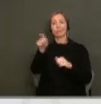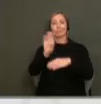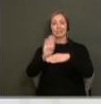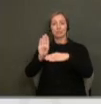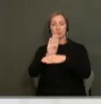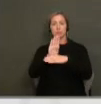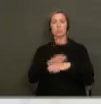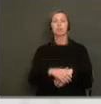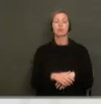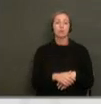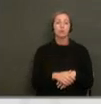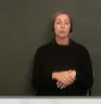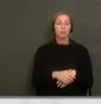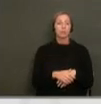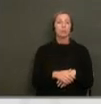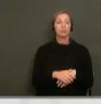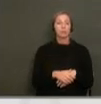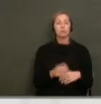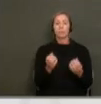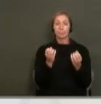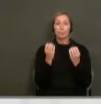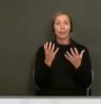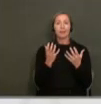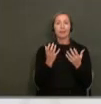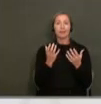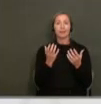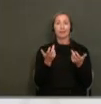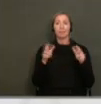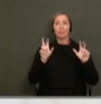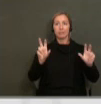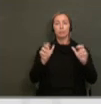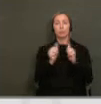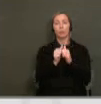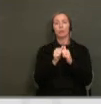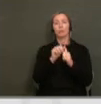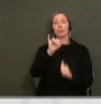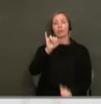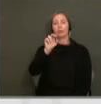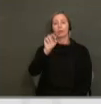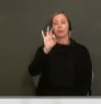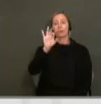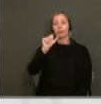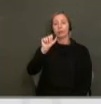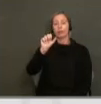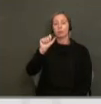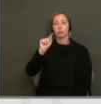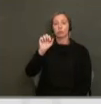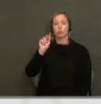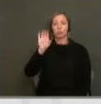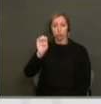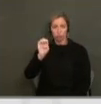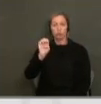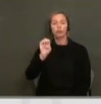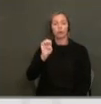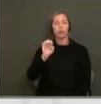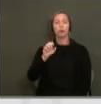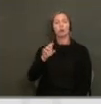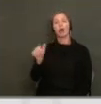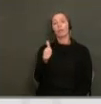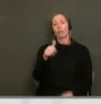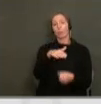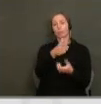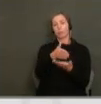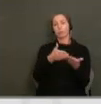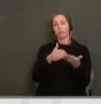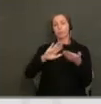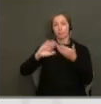making significant investments in infrastructure and other areas of our community. So let me start with the